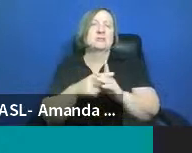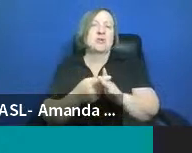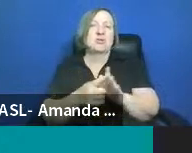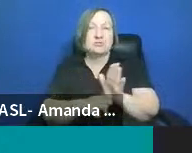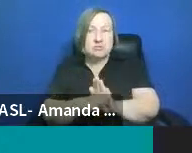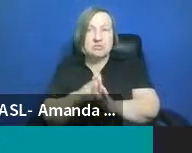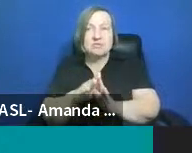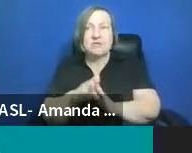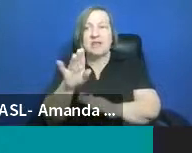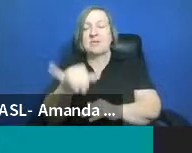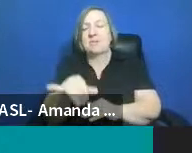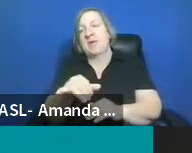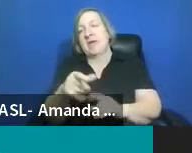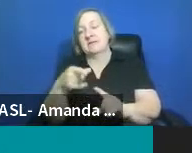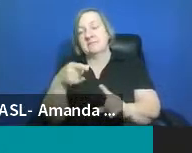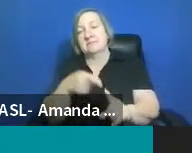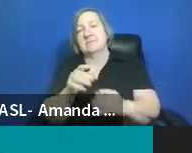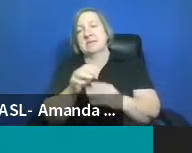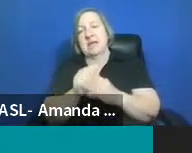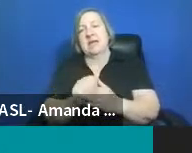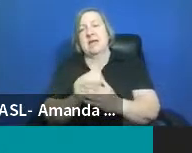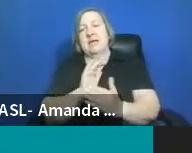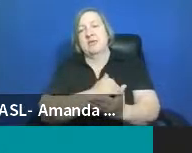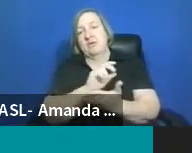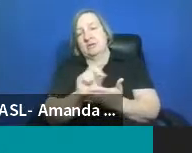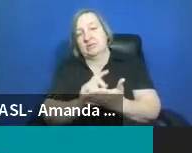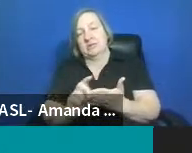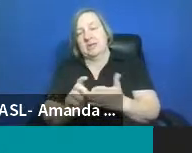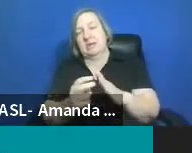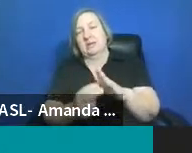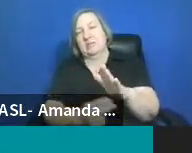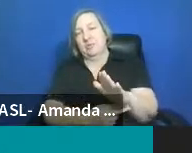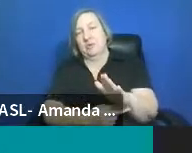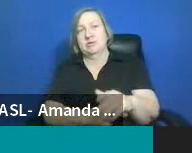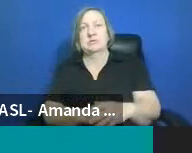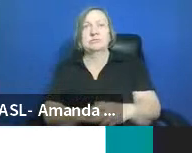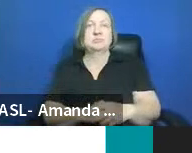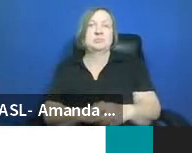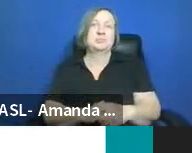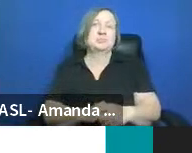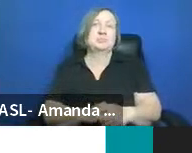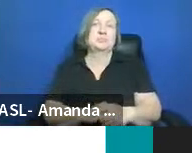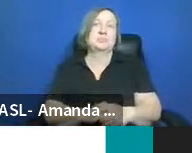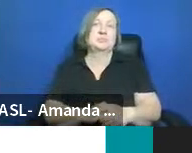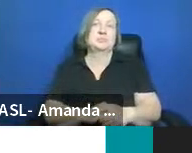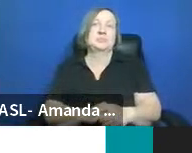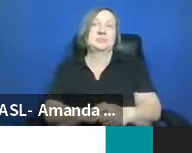these specifically to guide our design of the bridge. So next step.